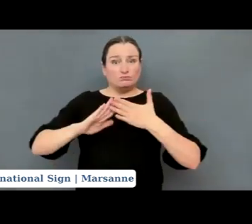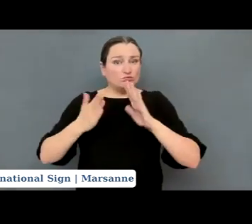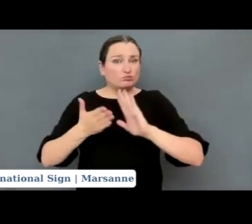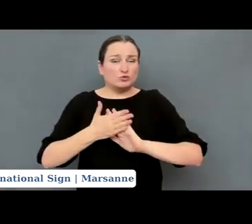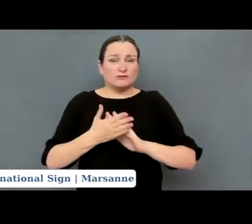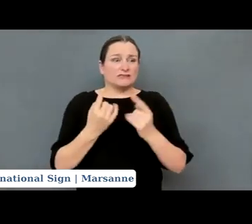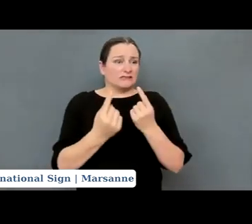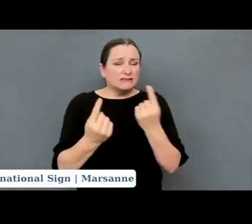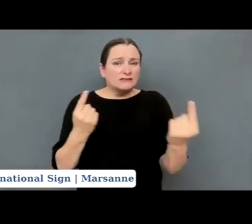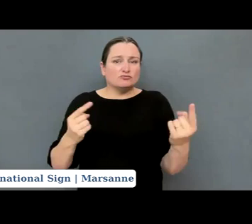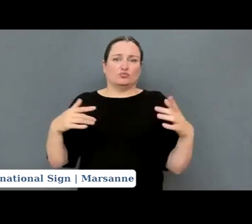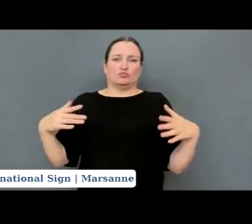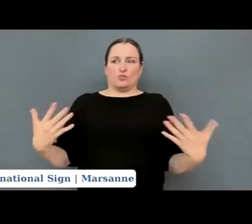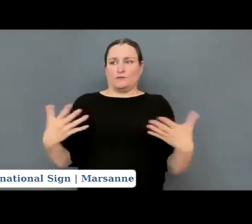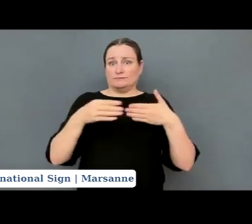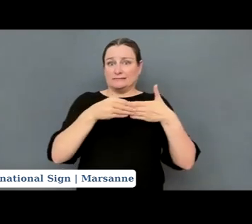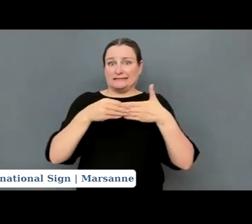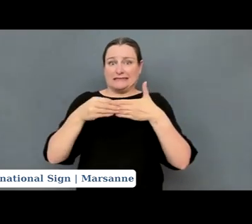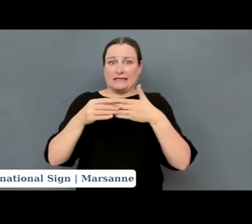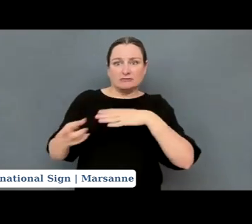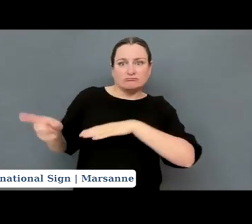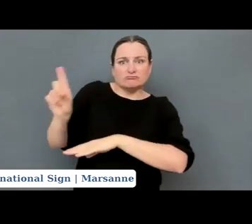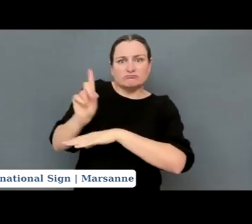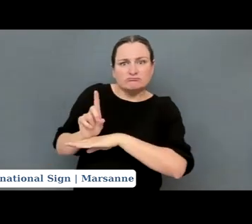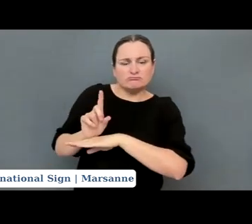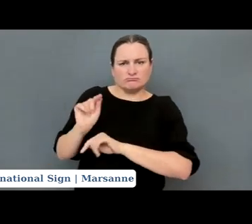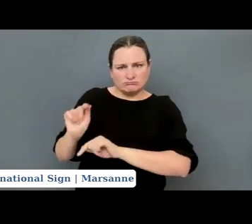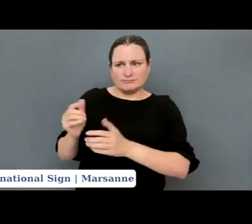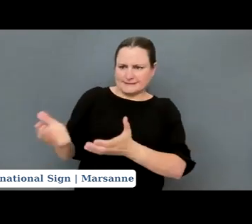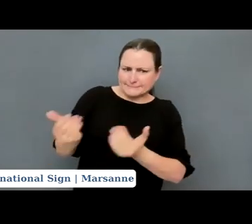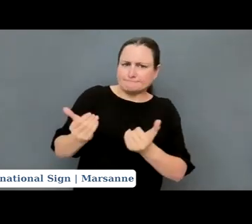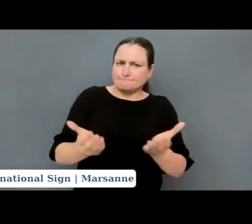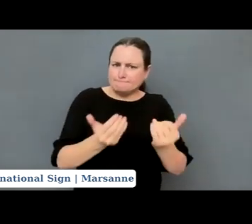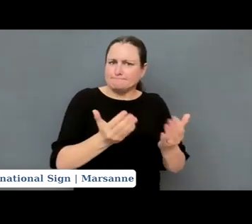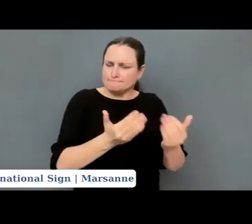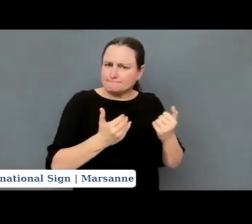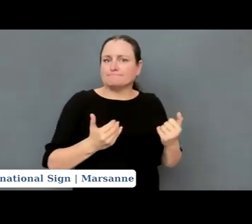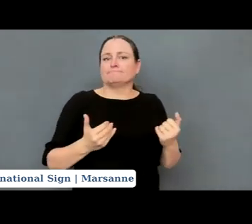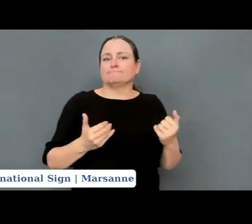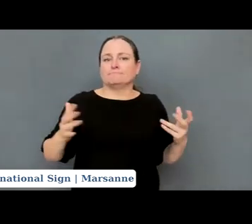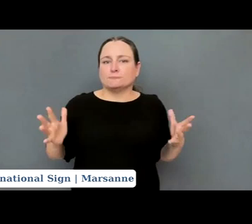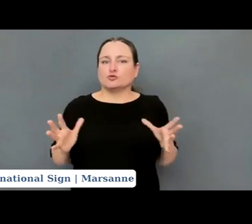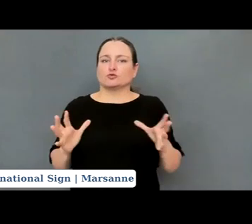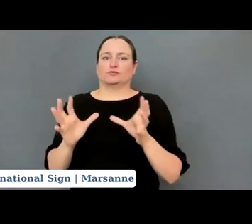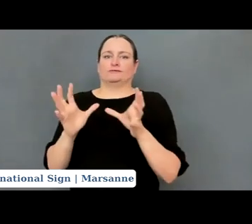but on the other hand, we also call the delegates